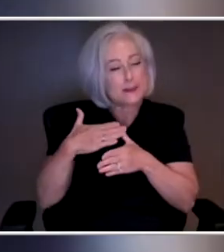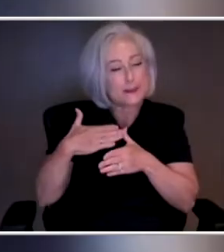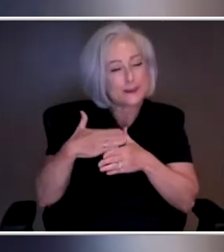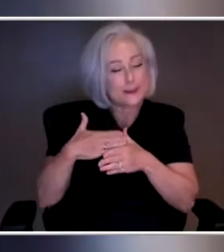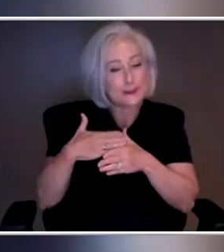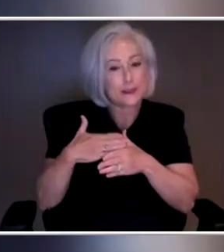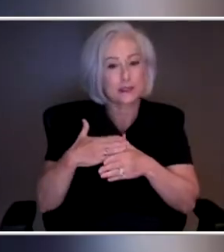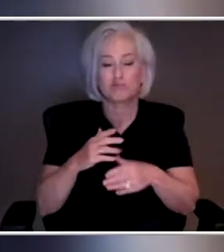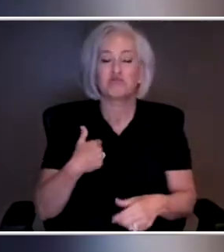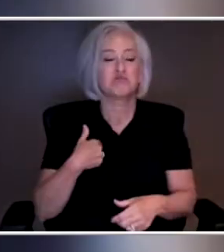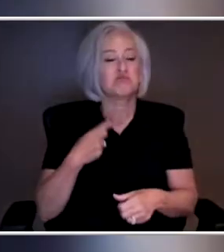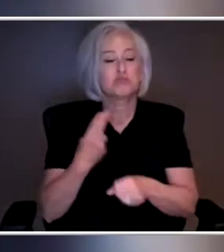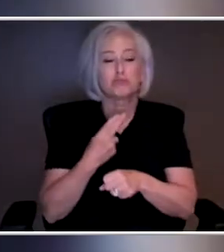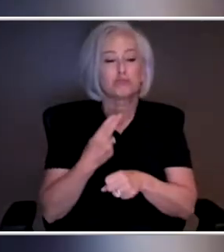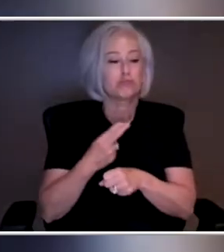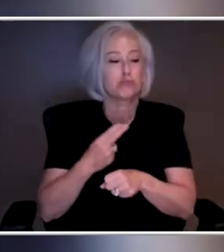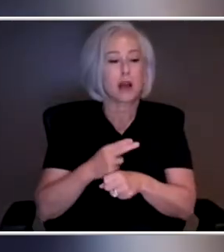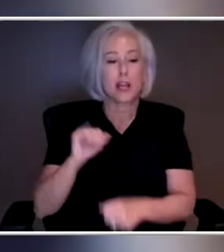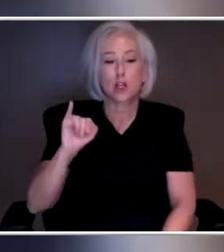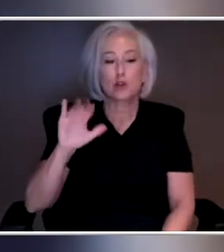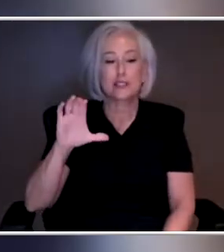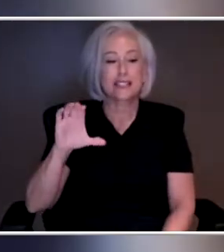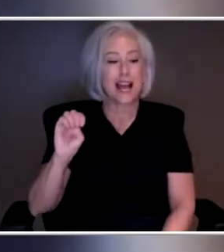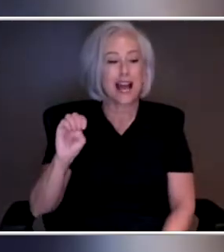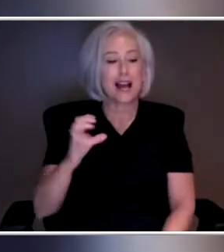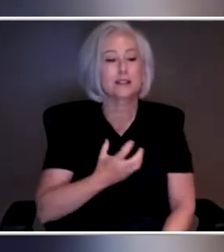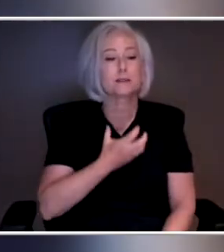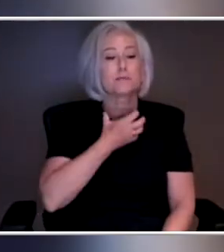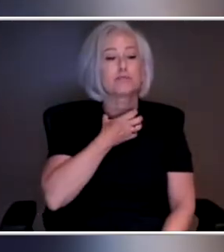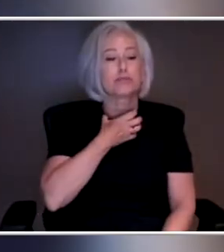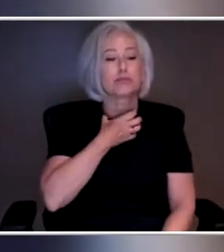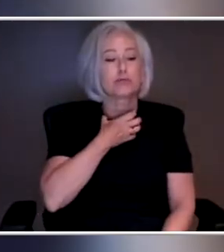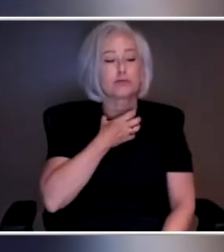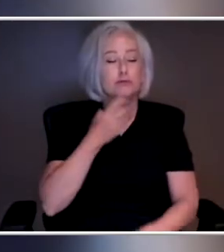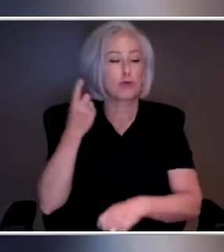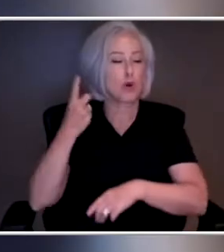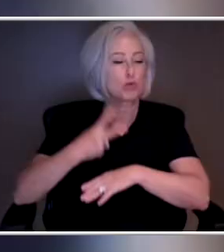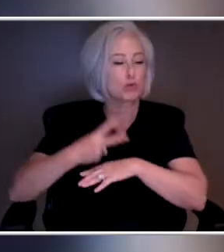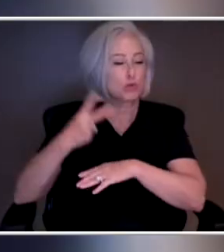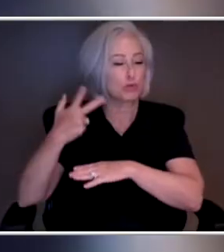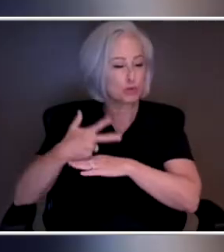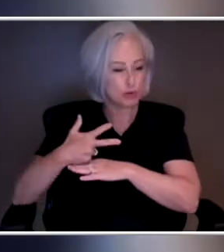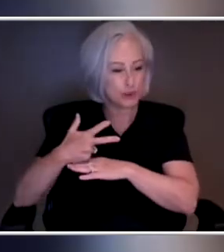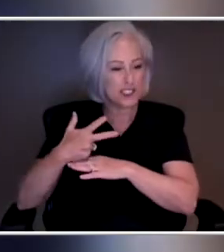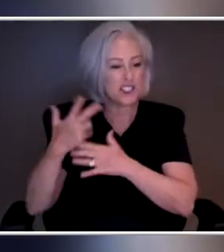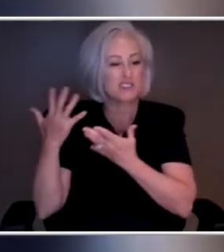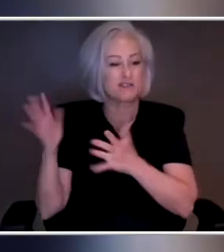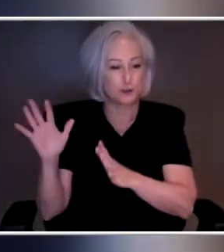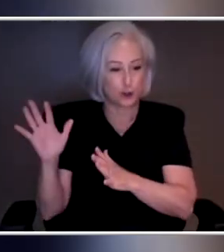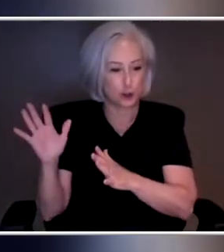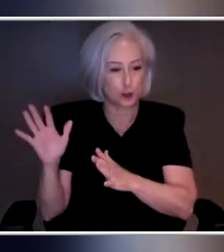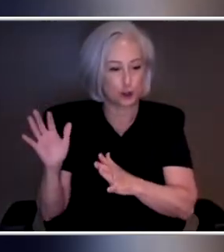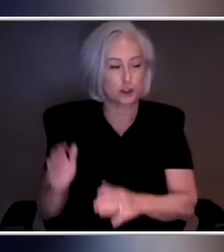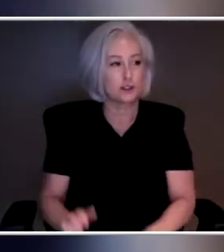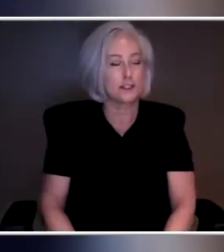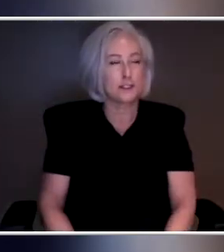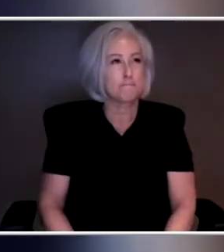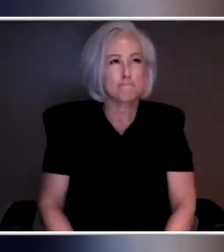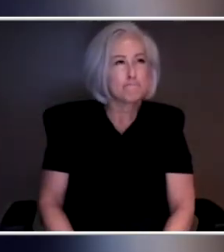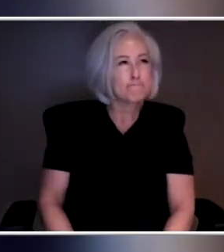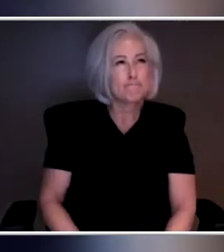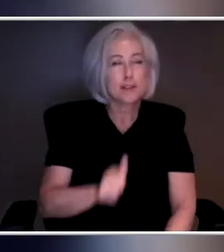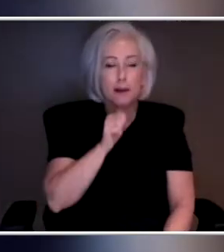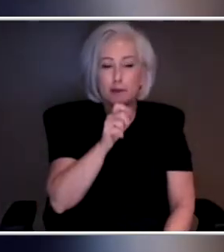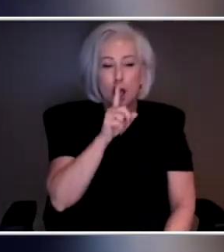with my neck with an ice bag, I think, for a couple of days. That helped a lot. I'm not even sure if I took an ibuprofen. I mean,